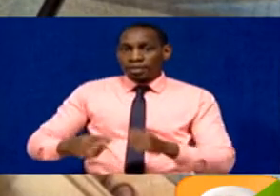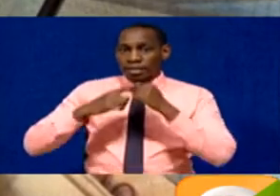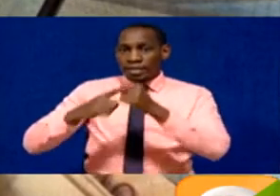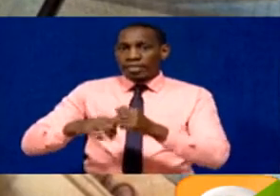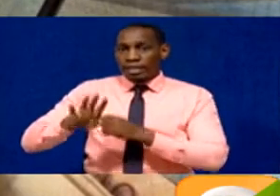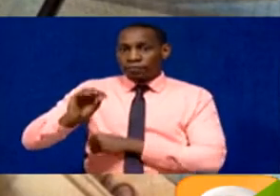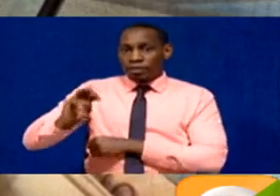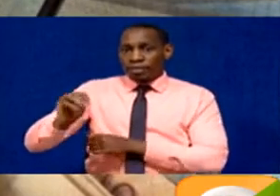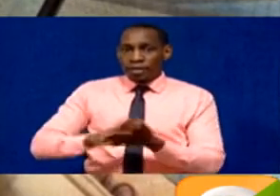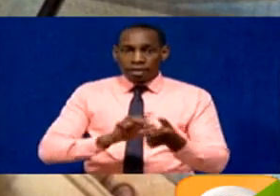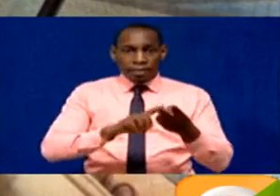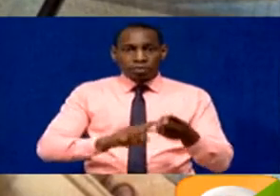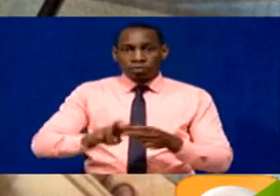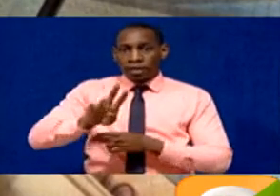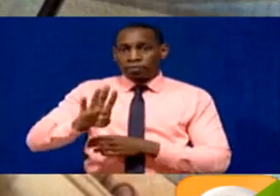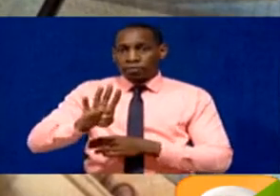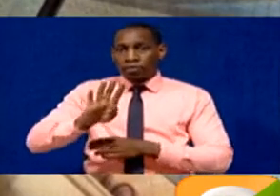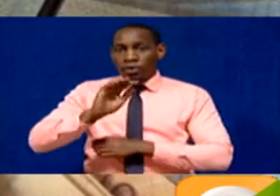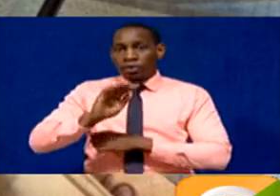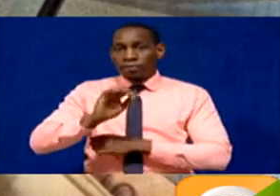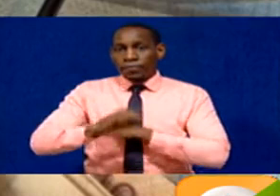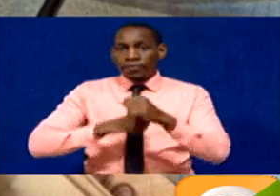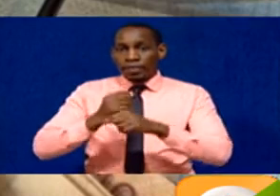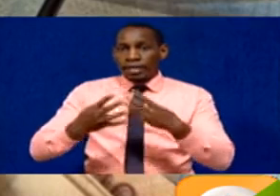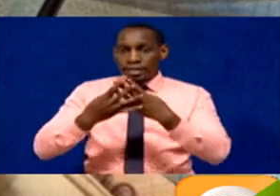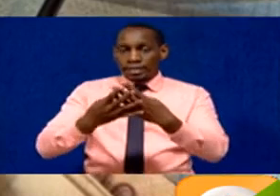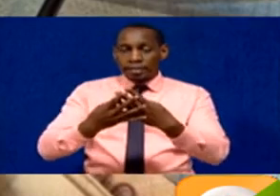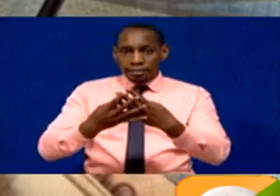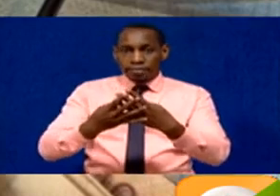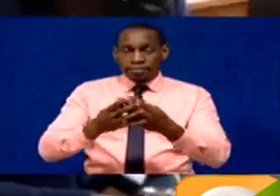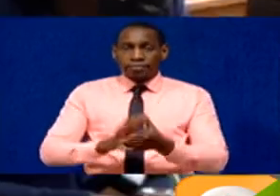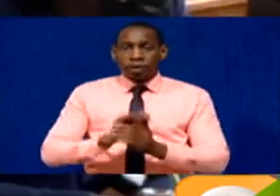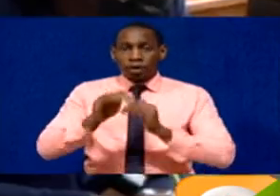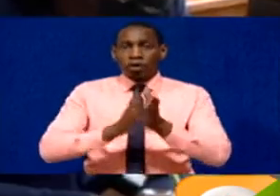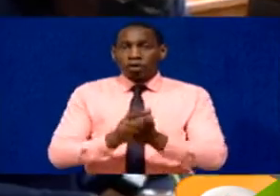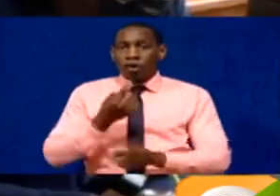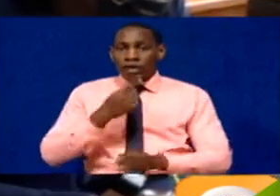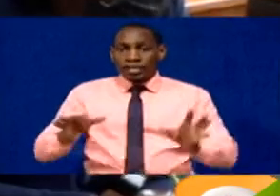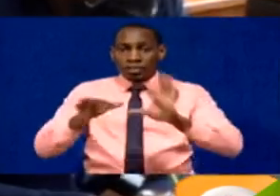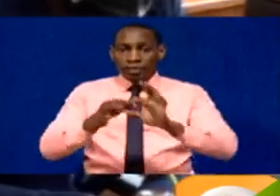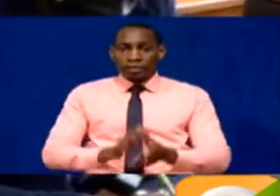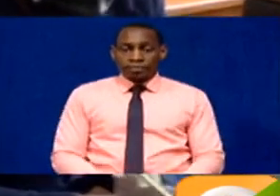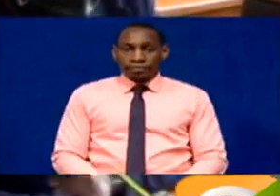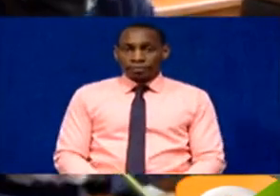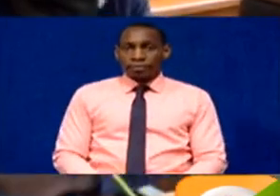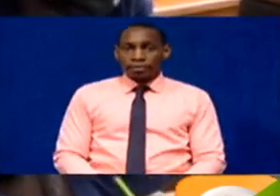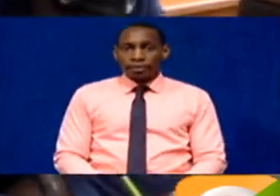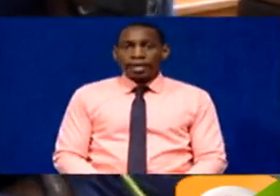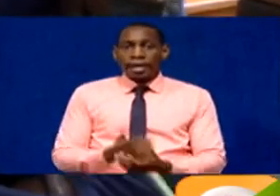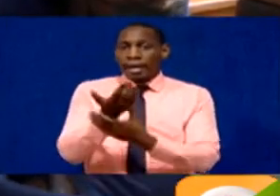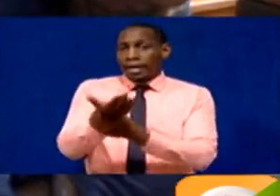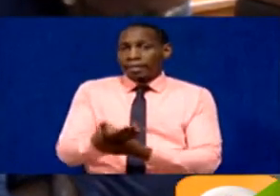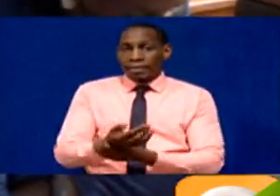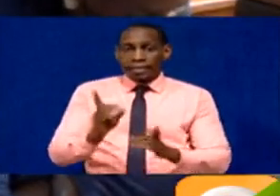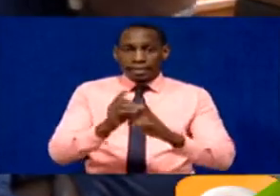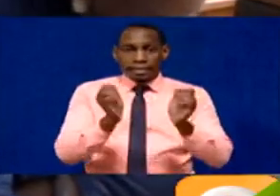7,640,000 shillings or a 24-year jail term as a sentence is to be served consecutively. With the accused person's demands, Ambuso took plea on the